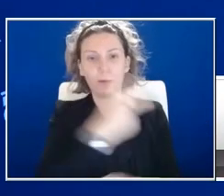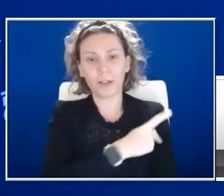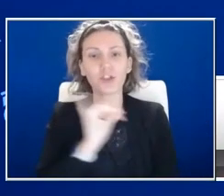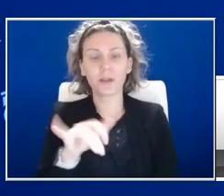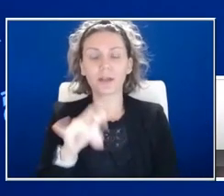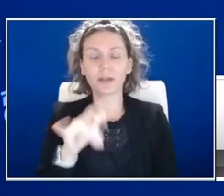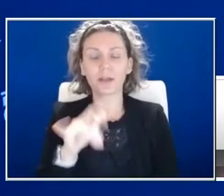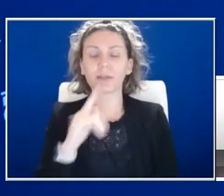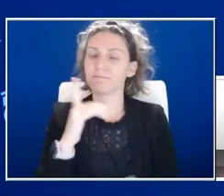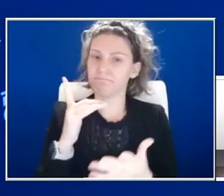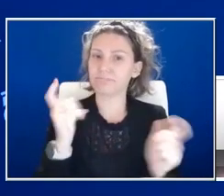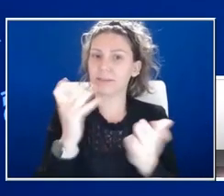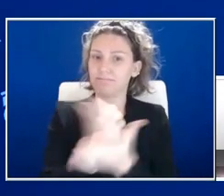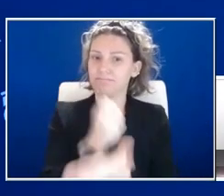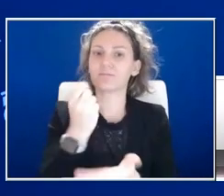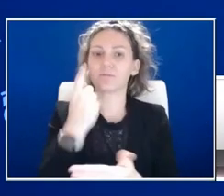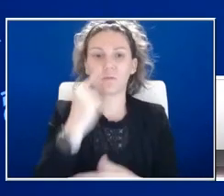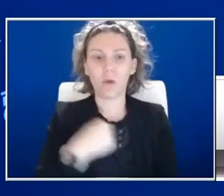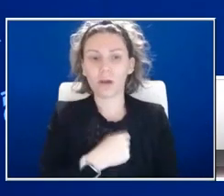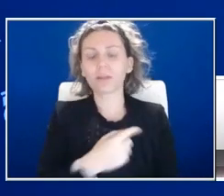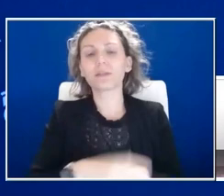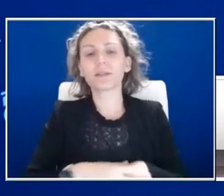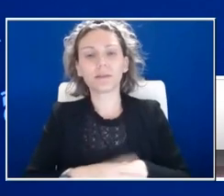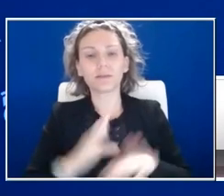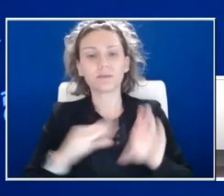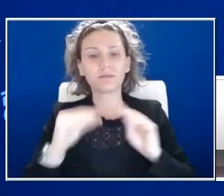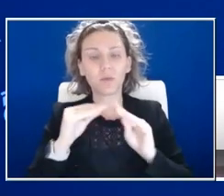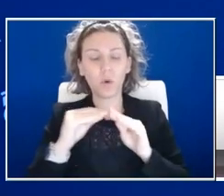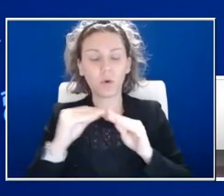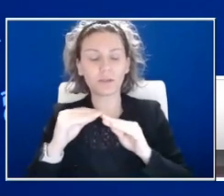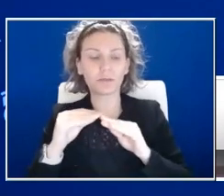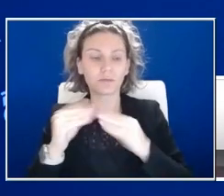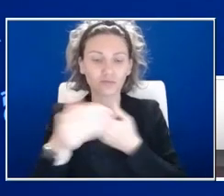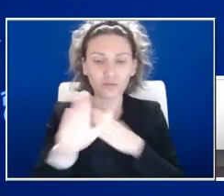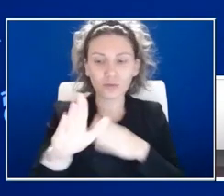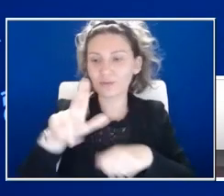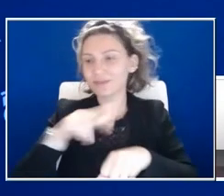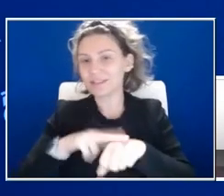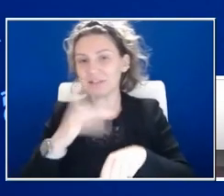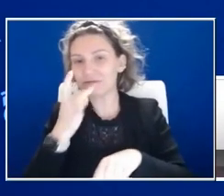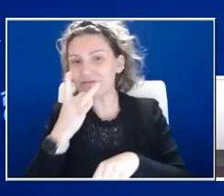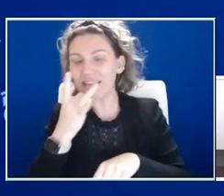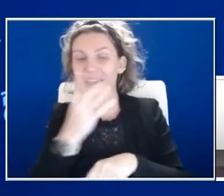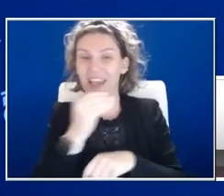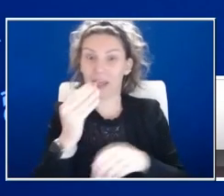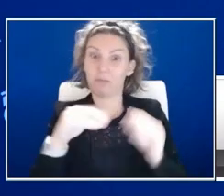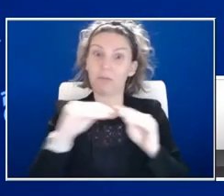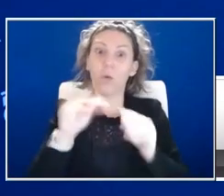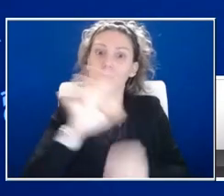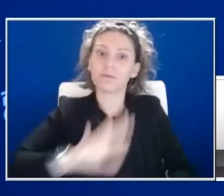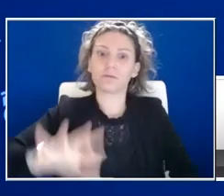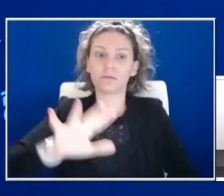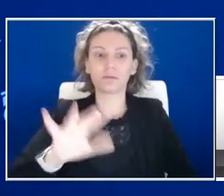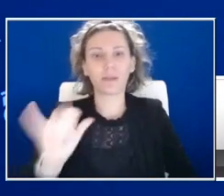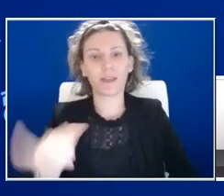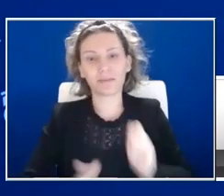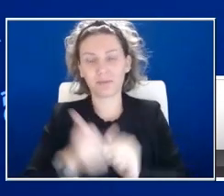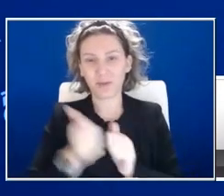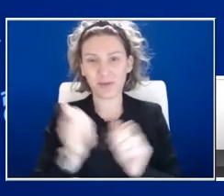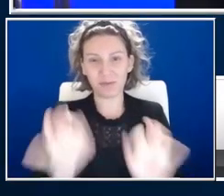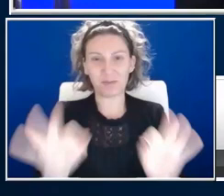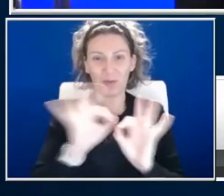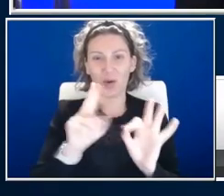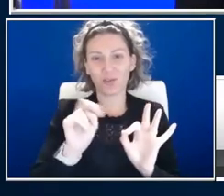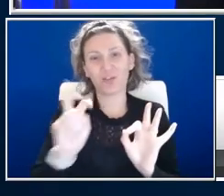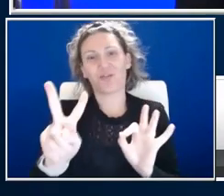us. More rooms with natural light, and just more space. That's what's coming in November and then other phases.